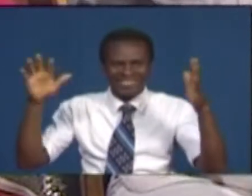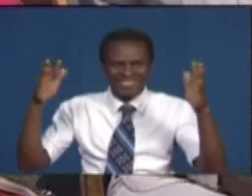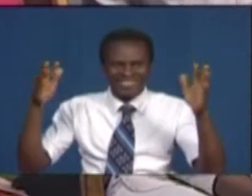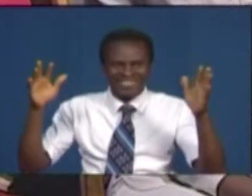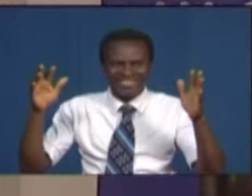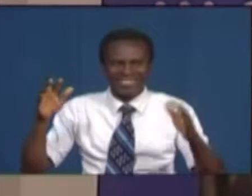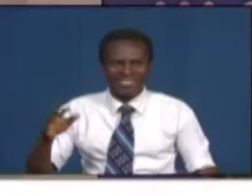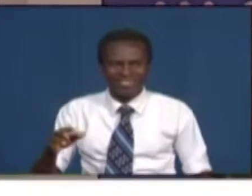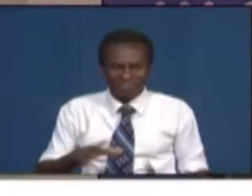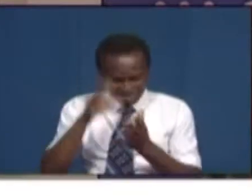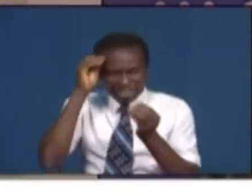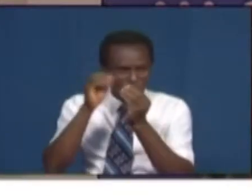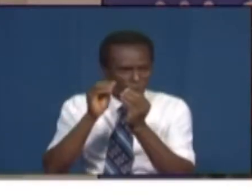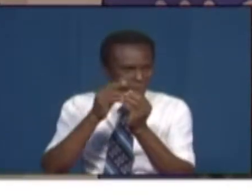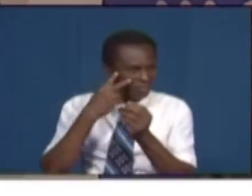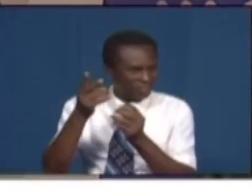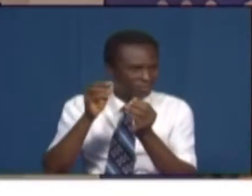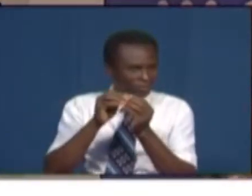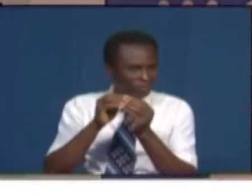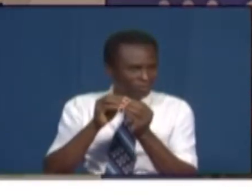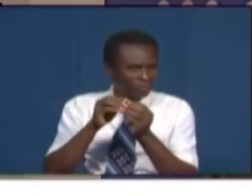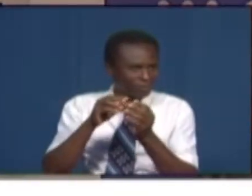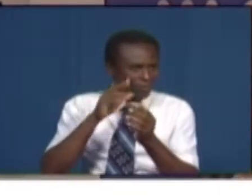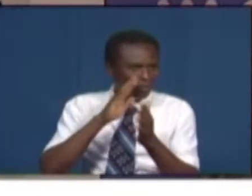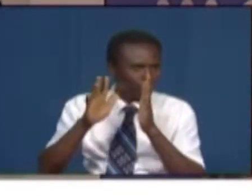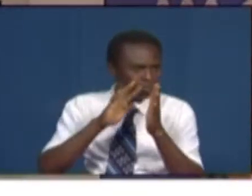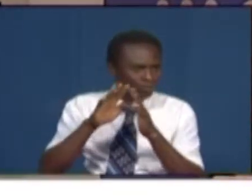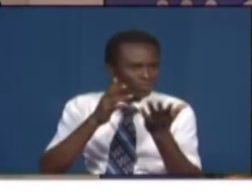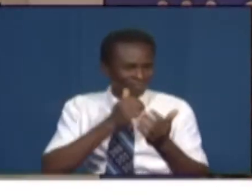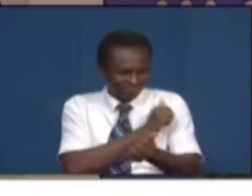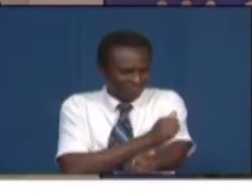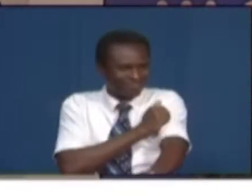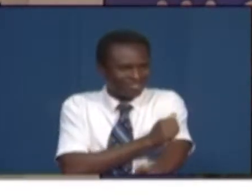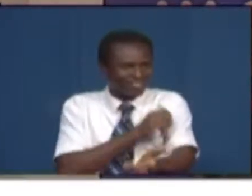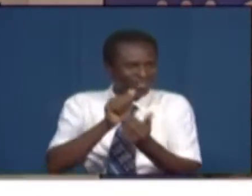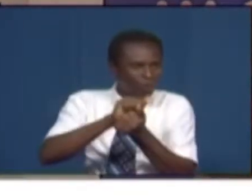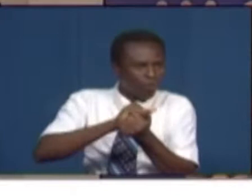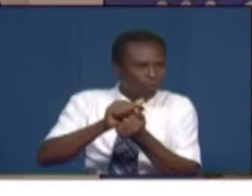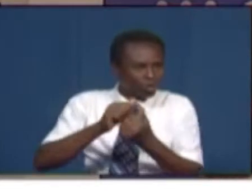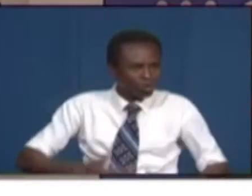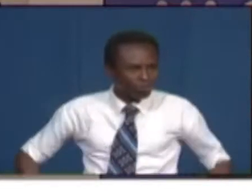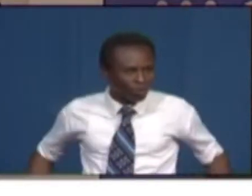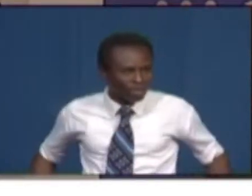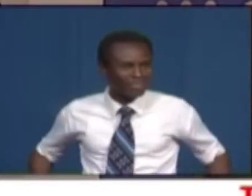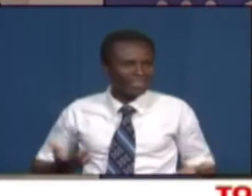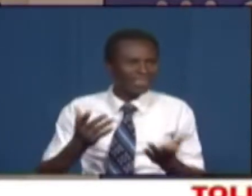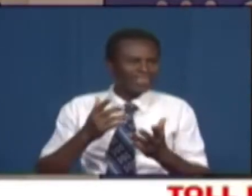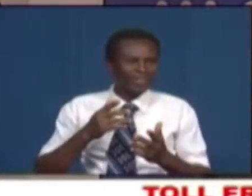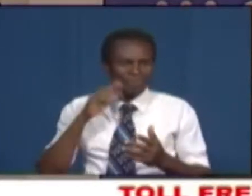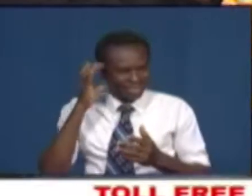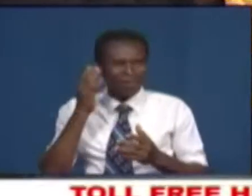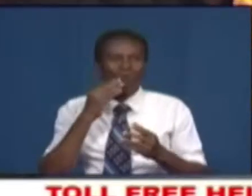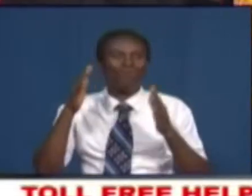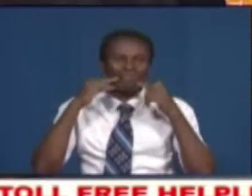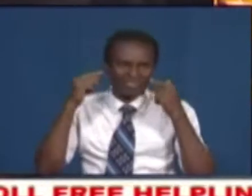So we've heard a lot. I could hear the thing about washing the boys' boxes and things like that.